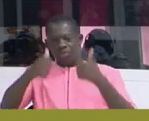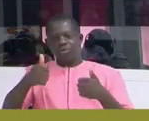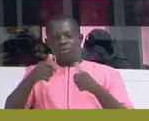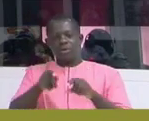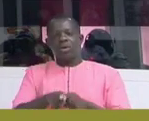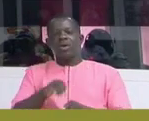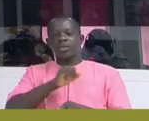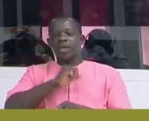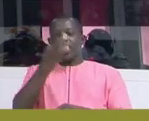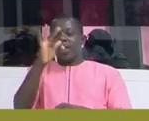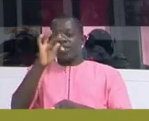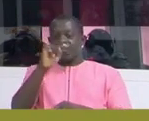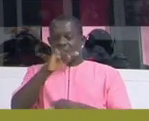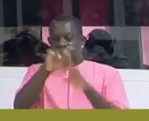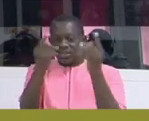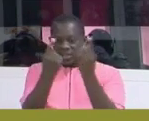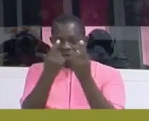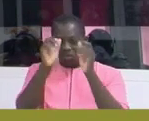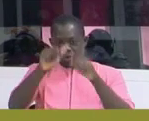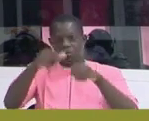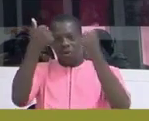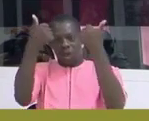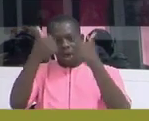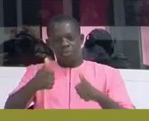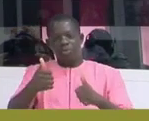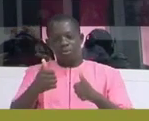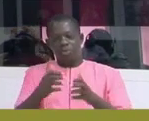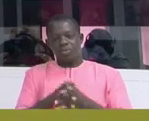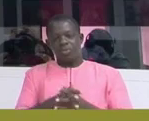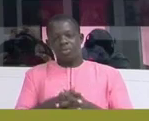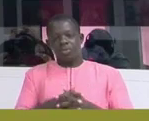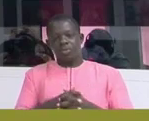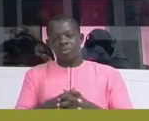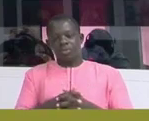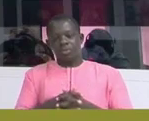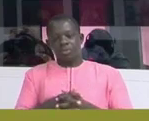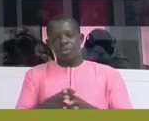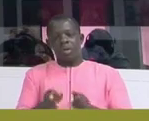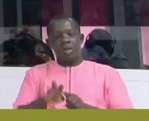not happen I said to him if that is to